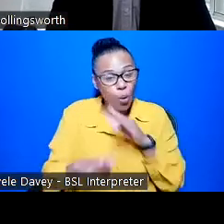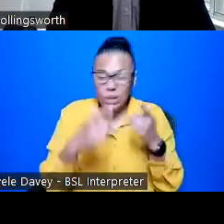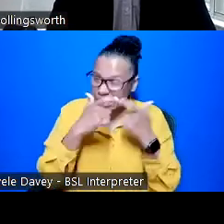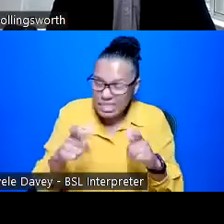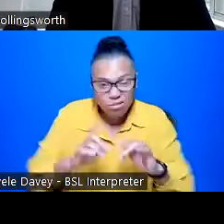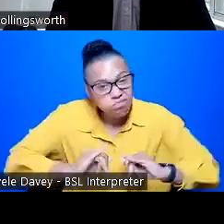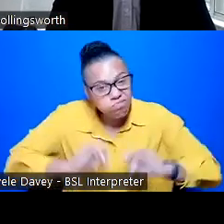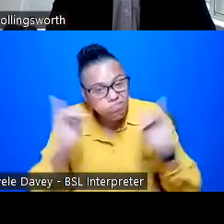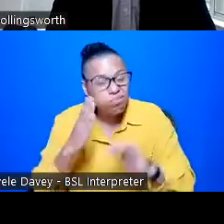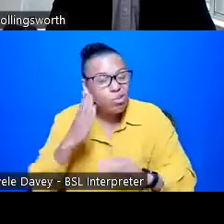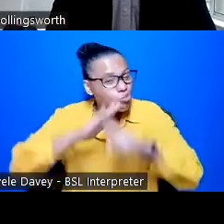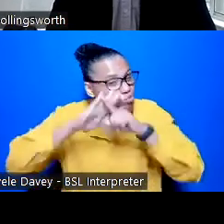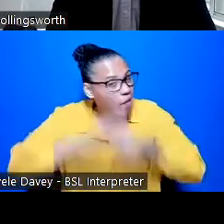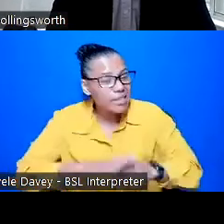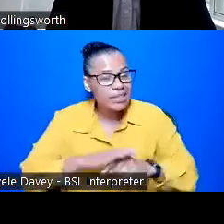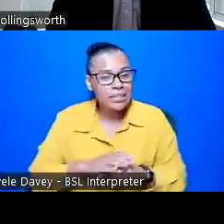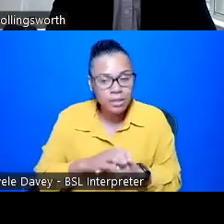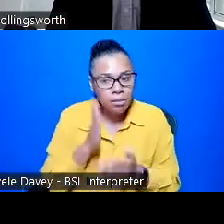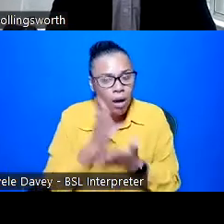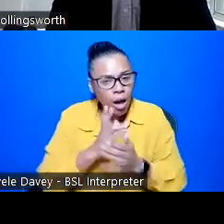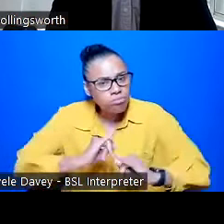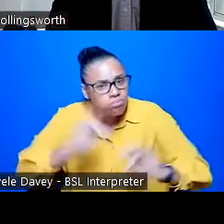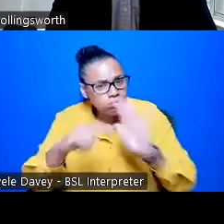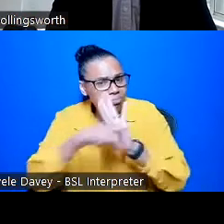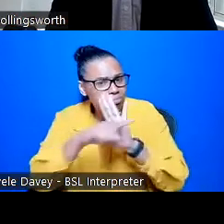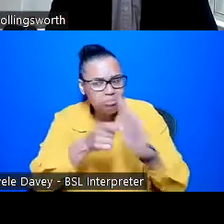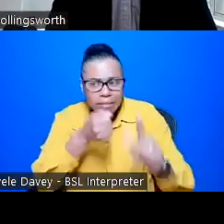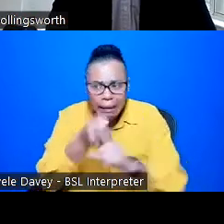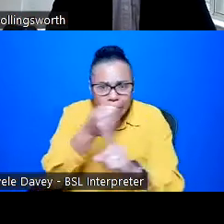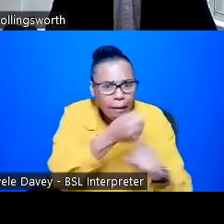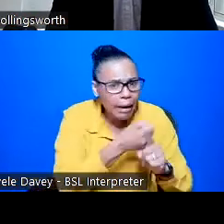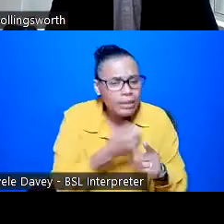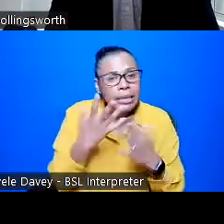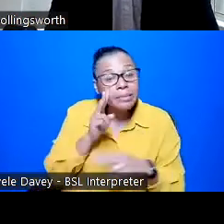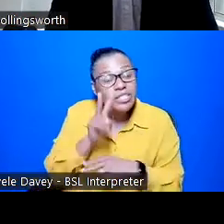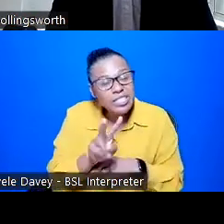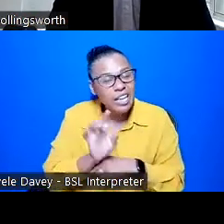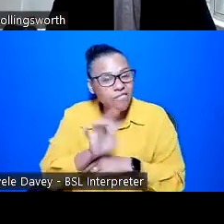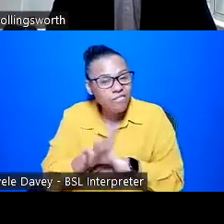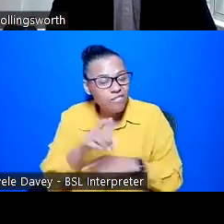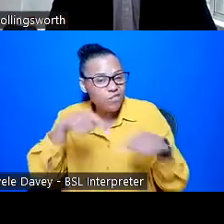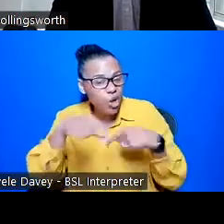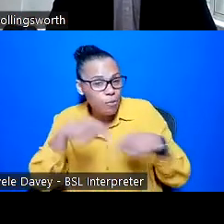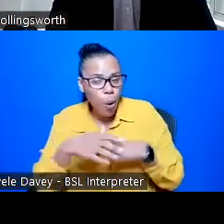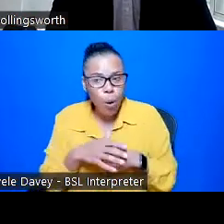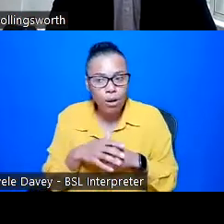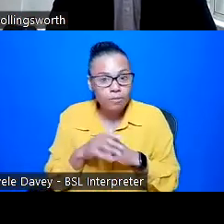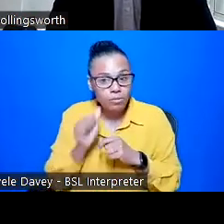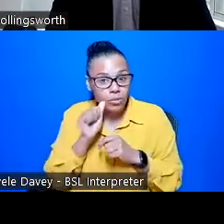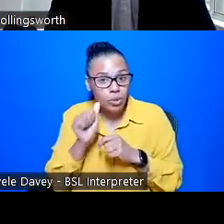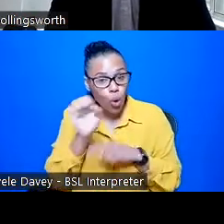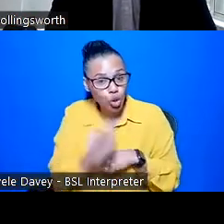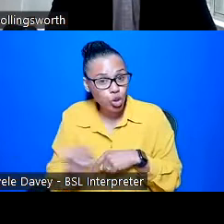also having a very negative impact. We've seen, of course, in football, whether it was post the Euros or in other examples, but I think